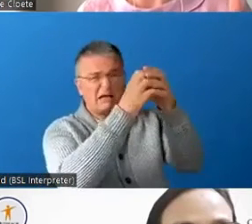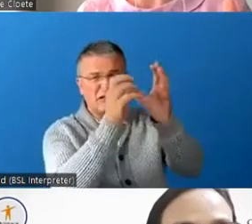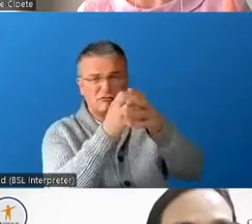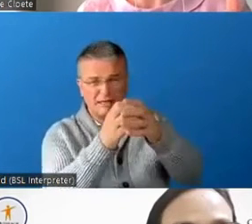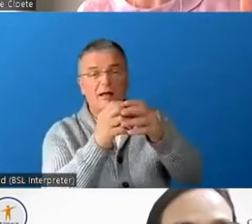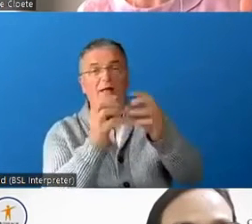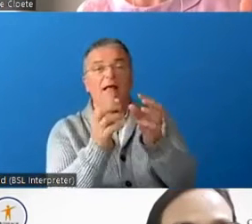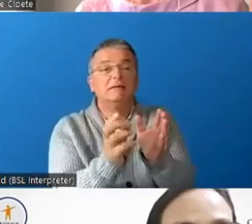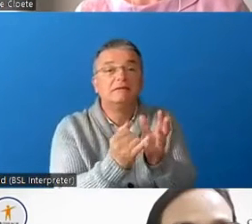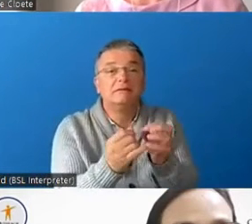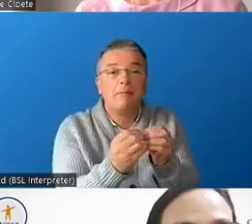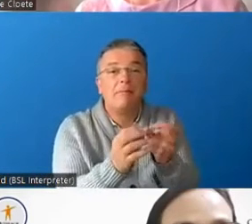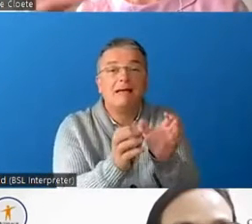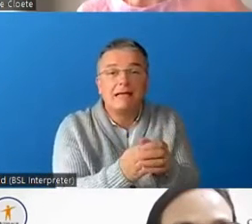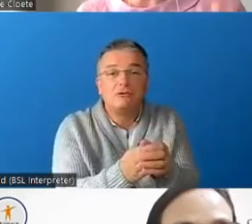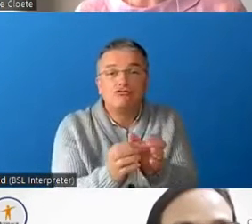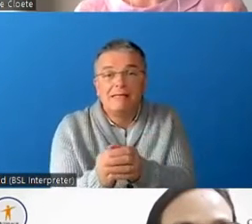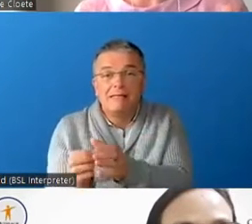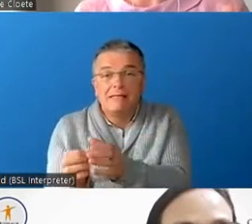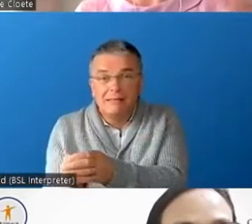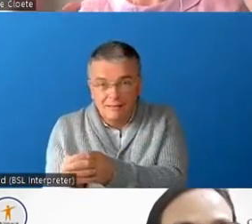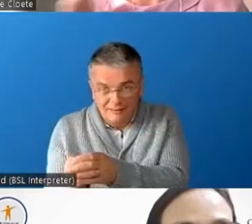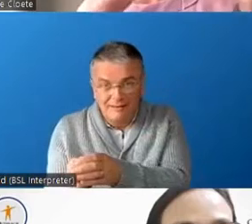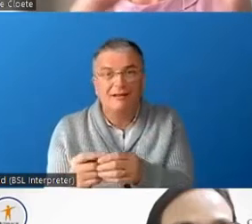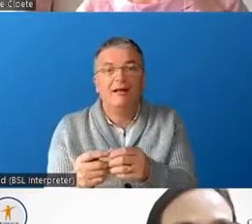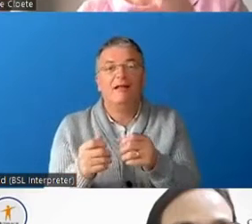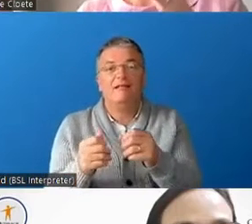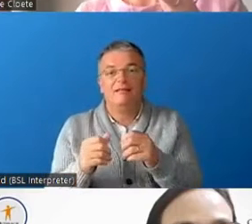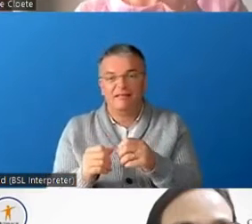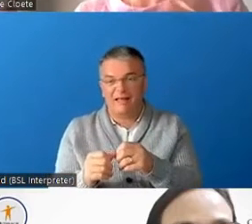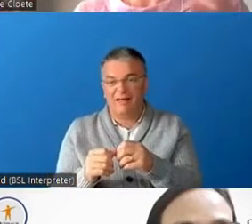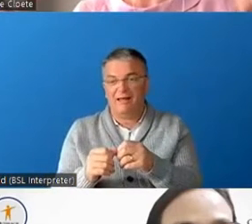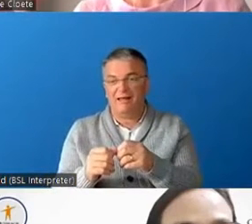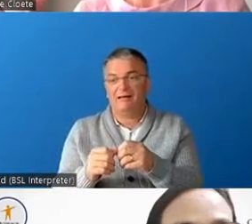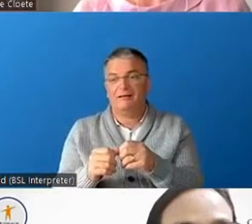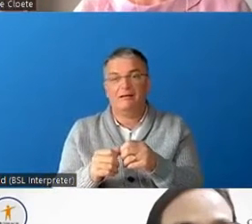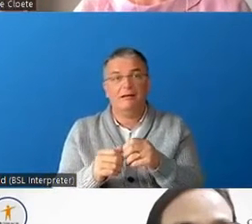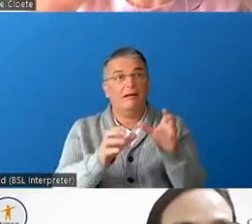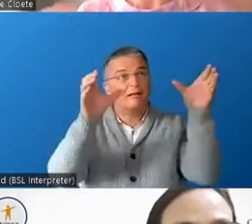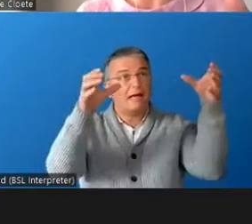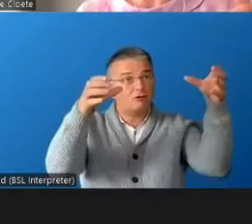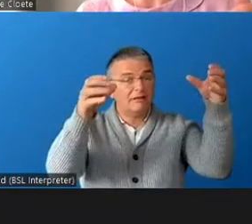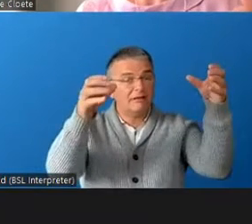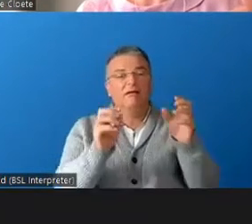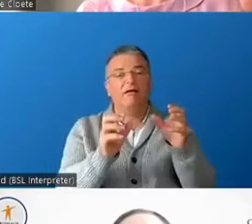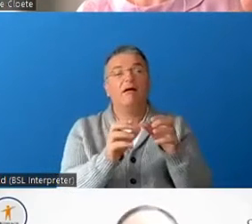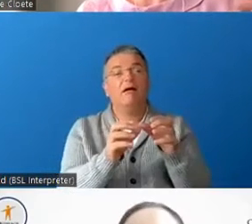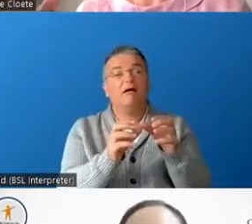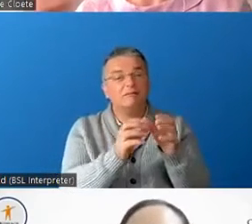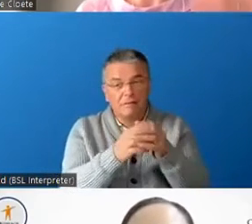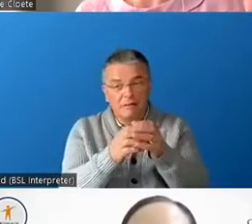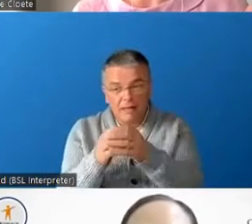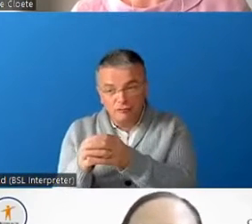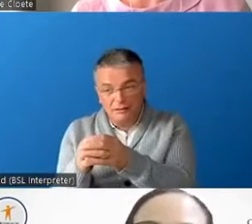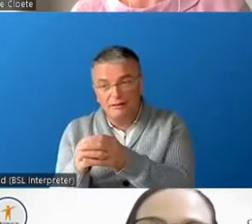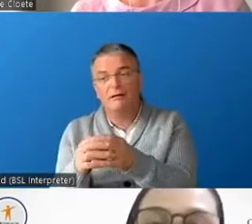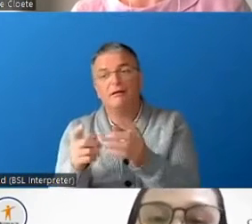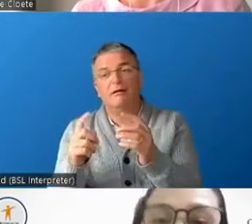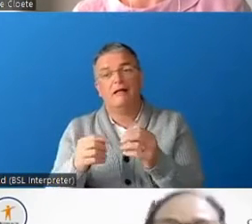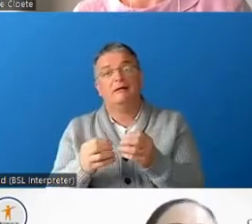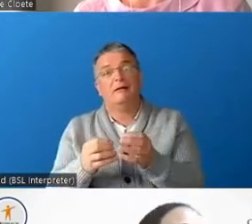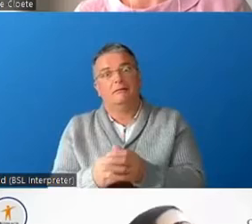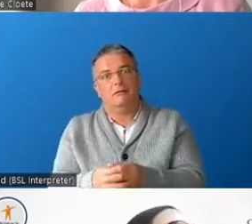smaller categories. And then the additional step after having those categories, they then further collapse them